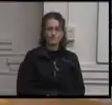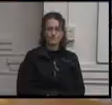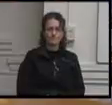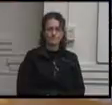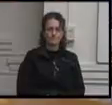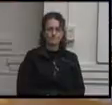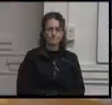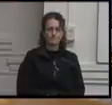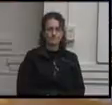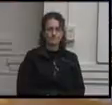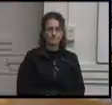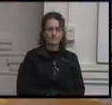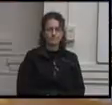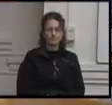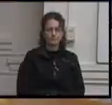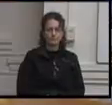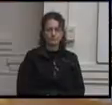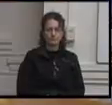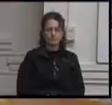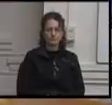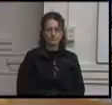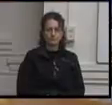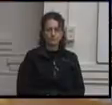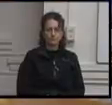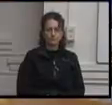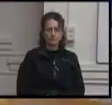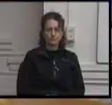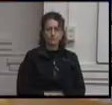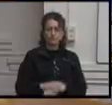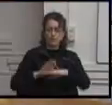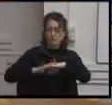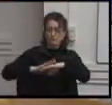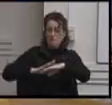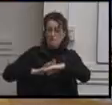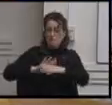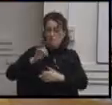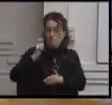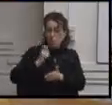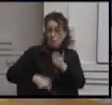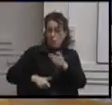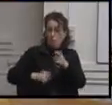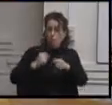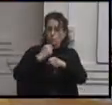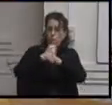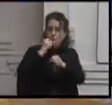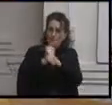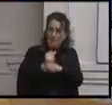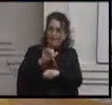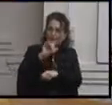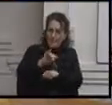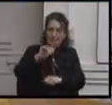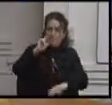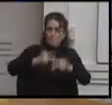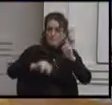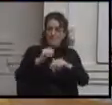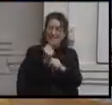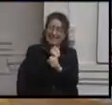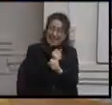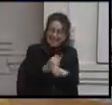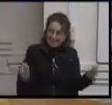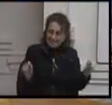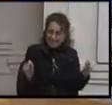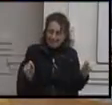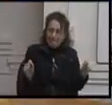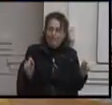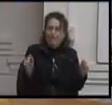cost to maintain and accept a safe work environment for the firefighters that live in